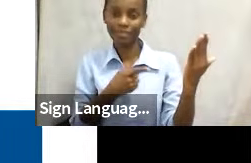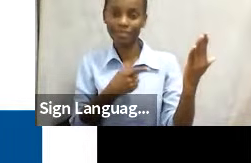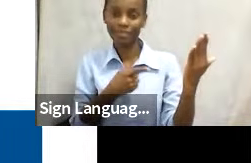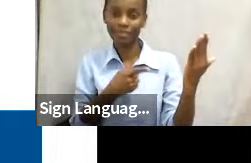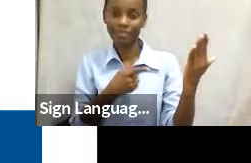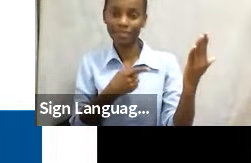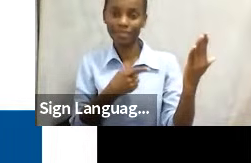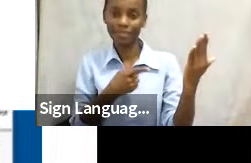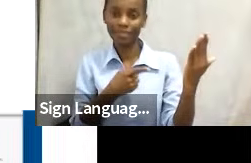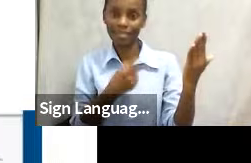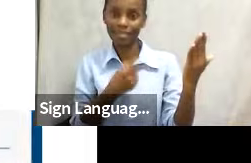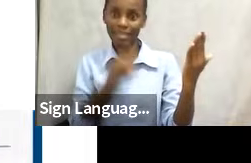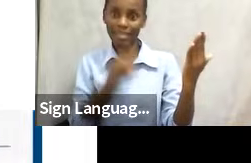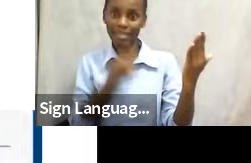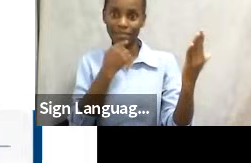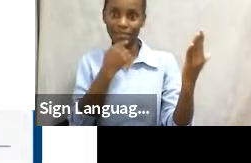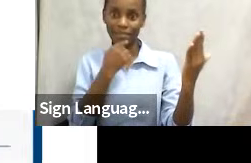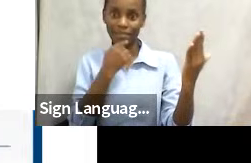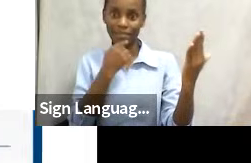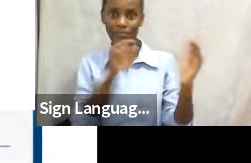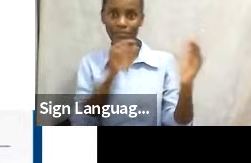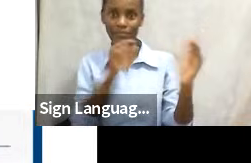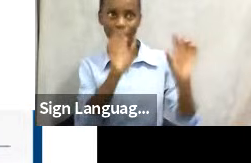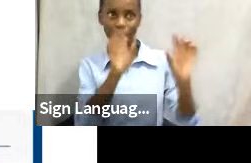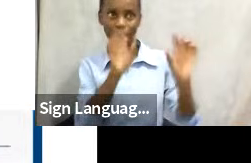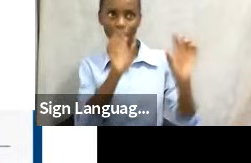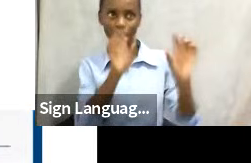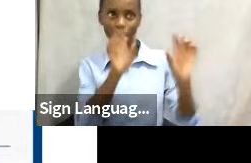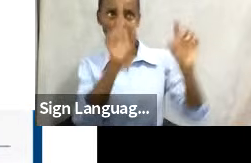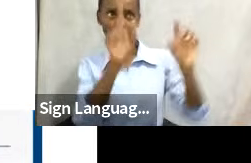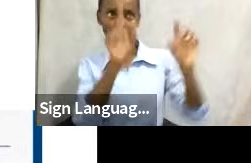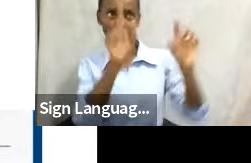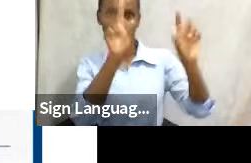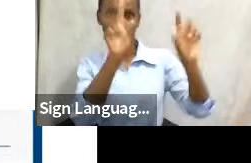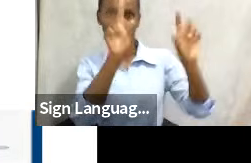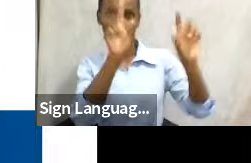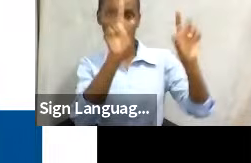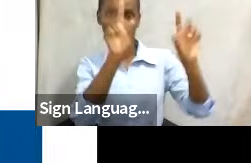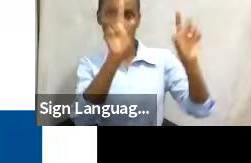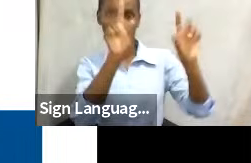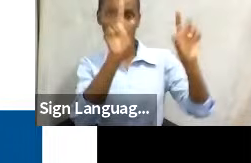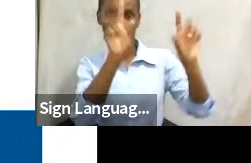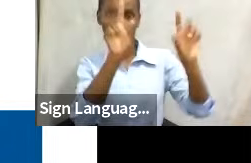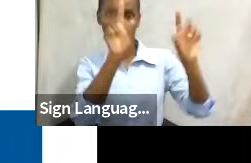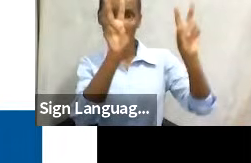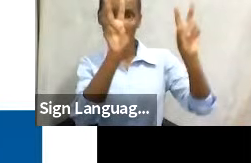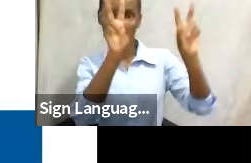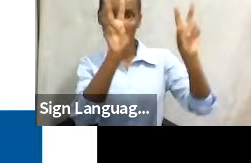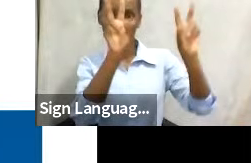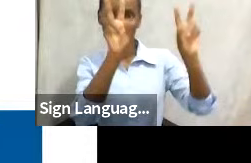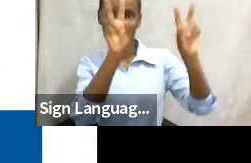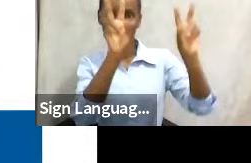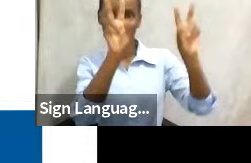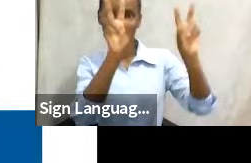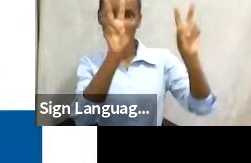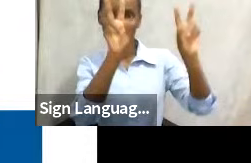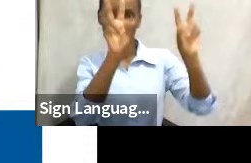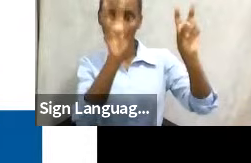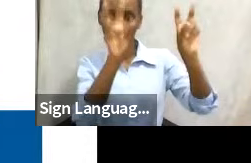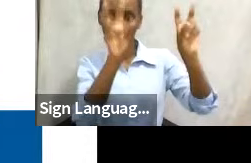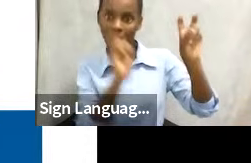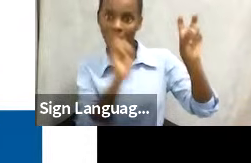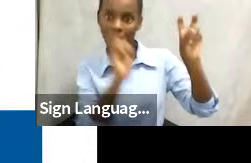a tax calculation for you will be displayed. Click on Continue to be able to view your simulated assessment.